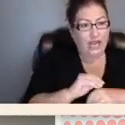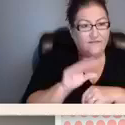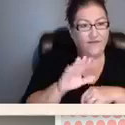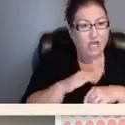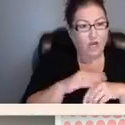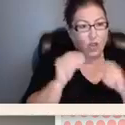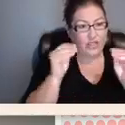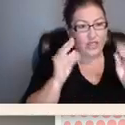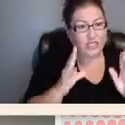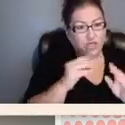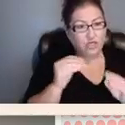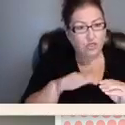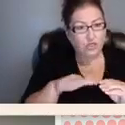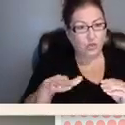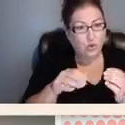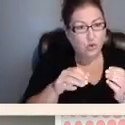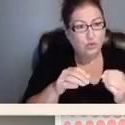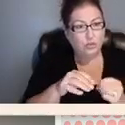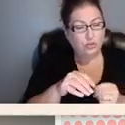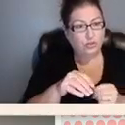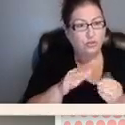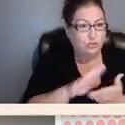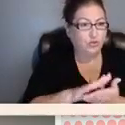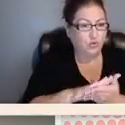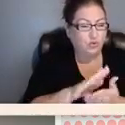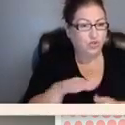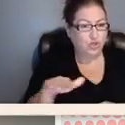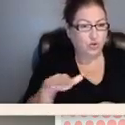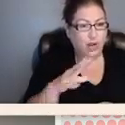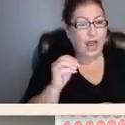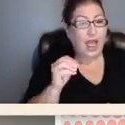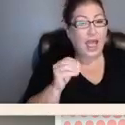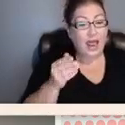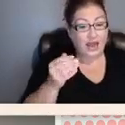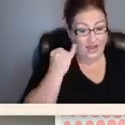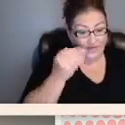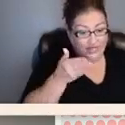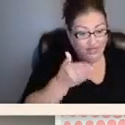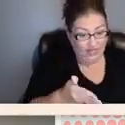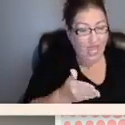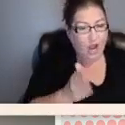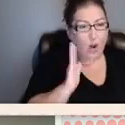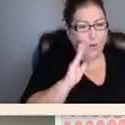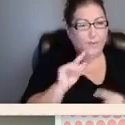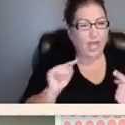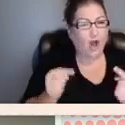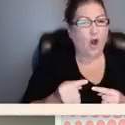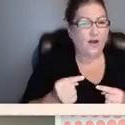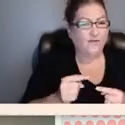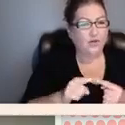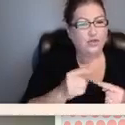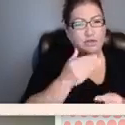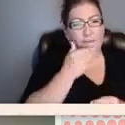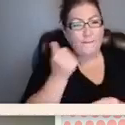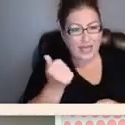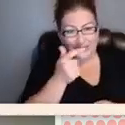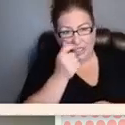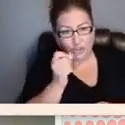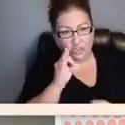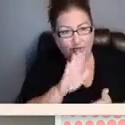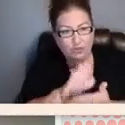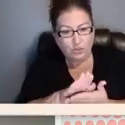school children, and his presence is, quote, harmful to the best interests of the school. This case